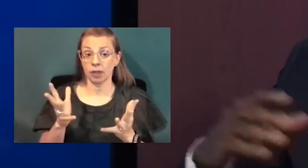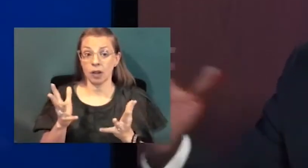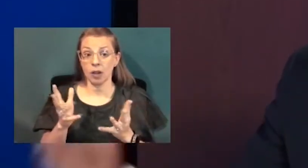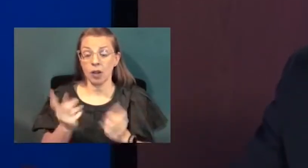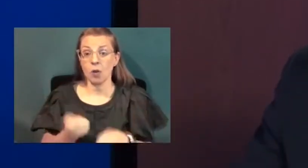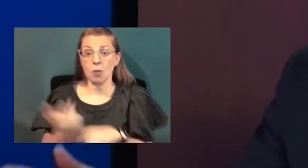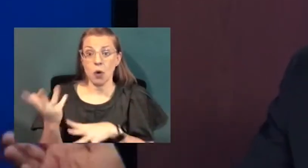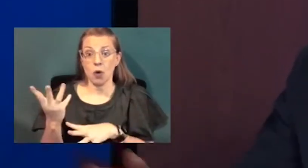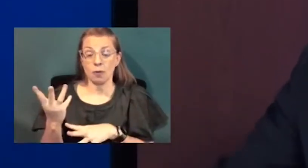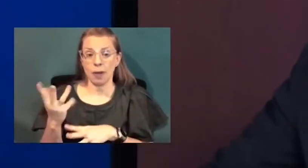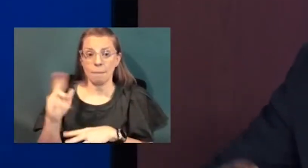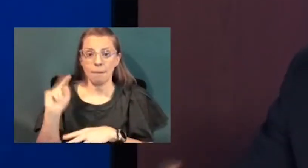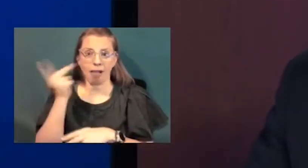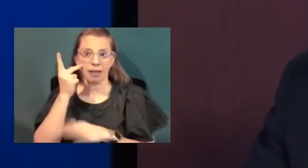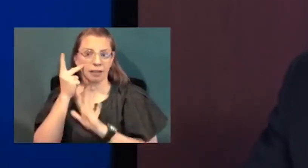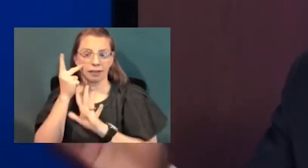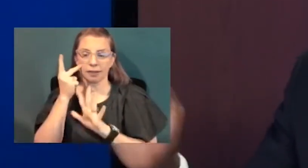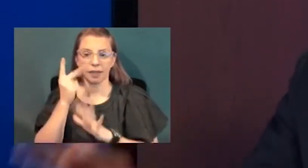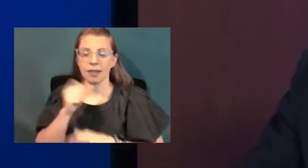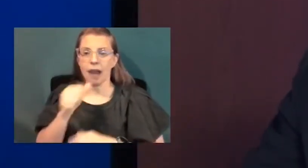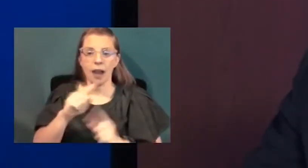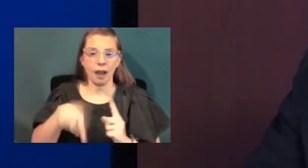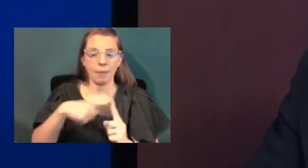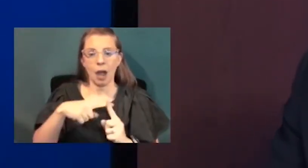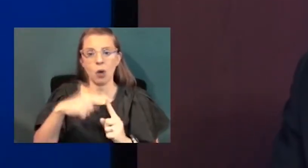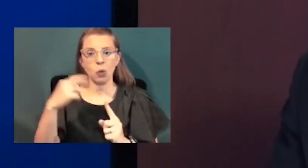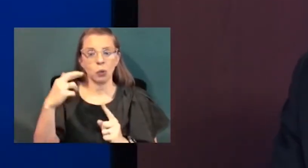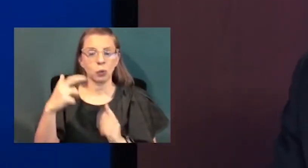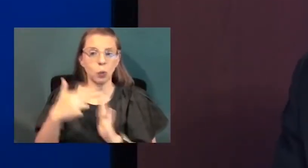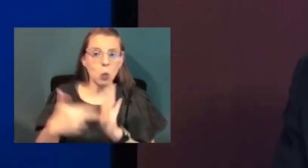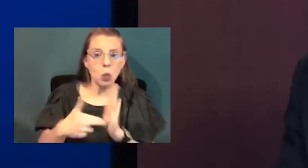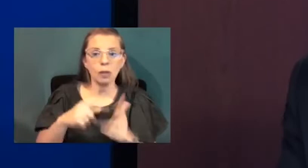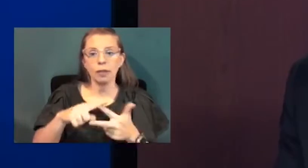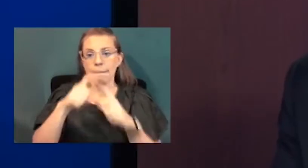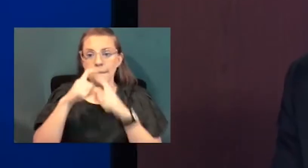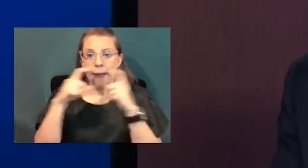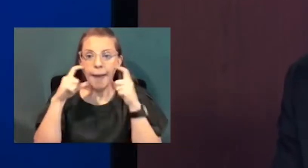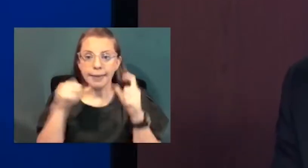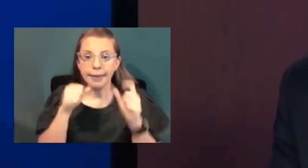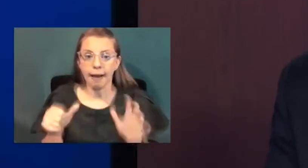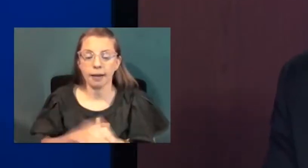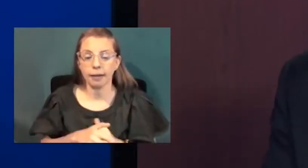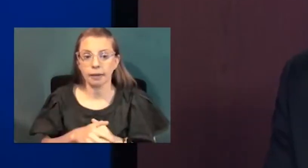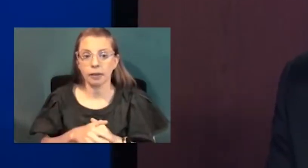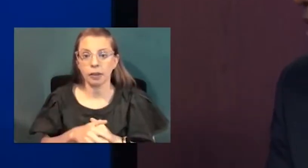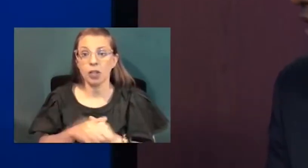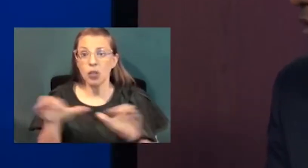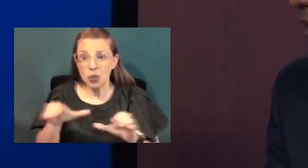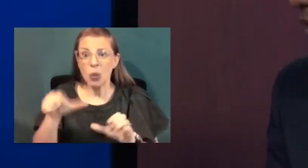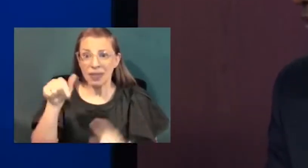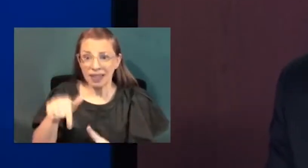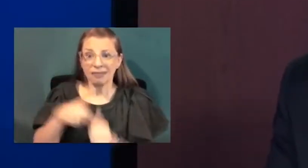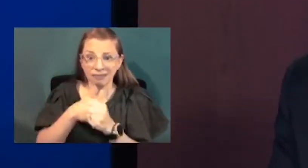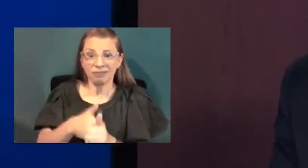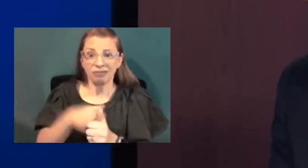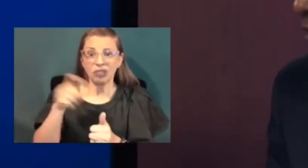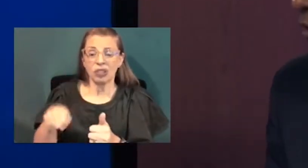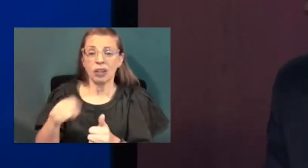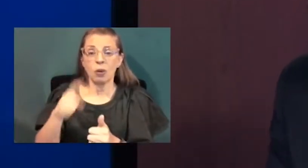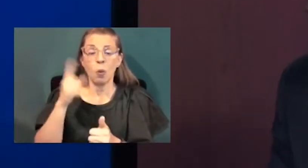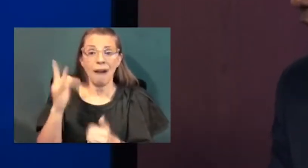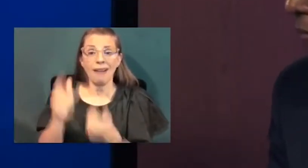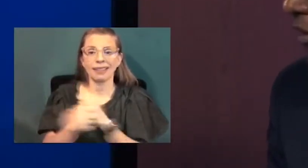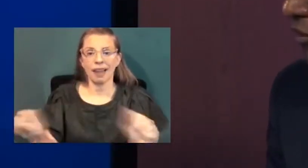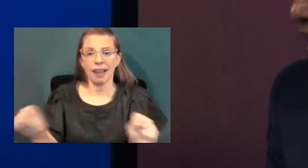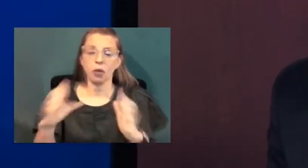Now it's not about rules and masks and what have you. Really, it's just do this thing to be safe, keep our communities safe, keep our children